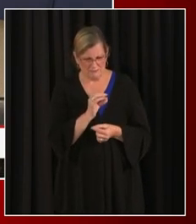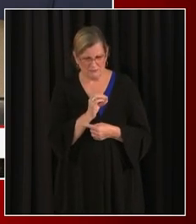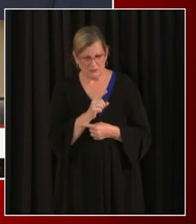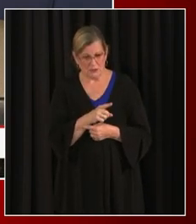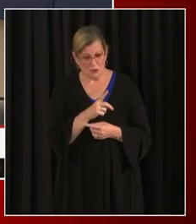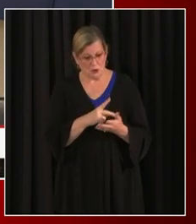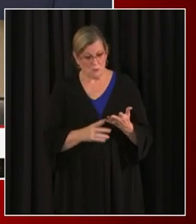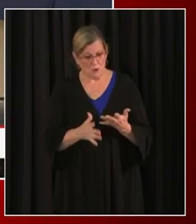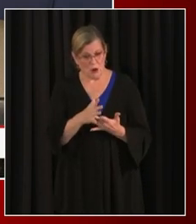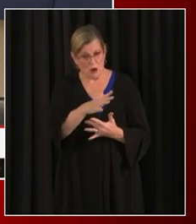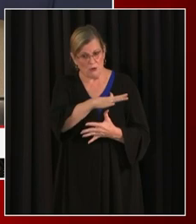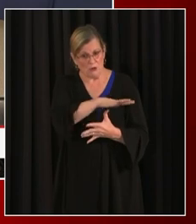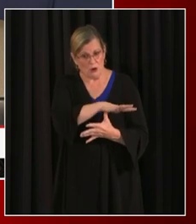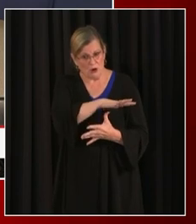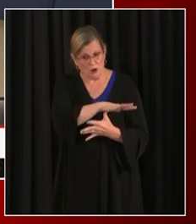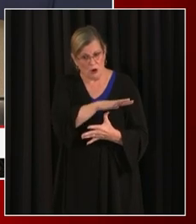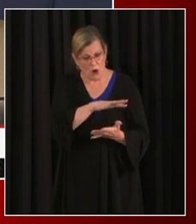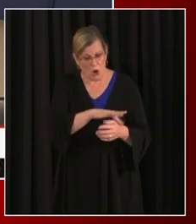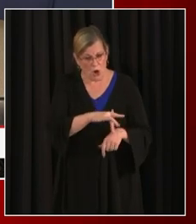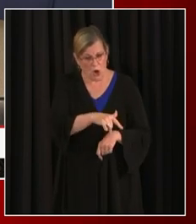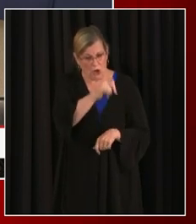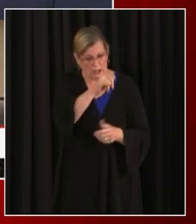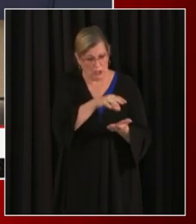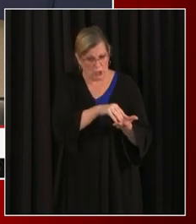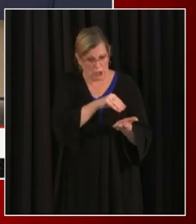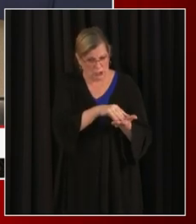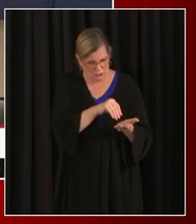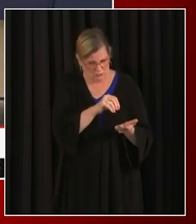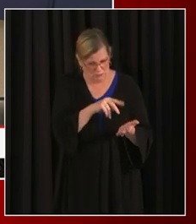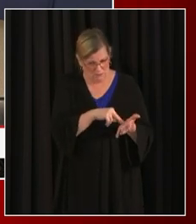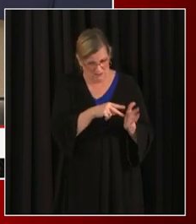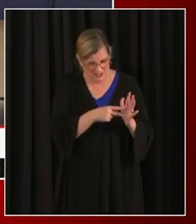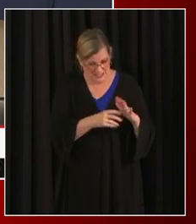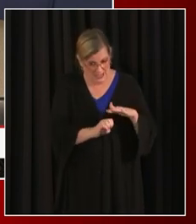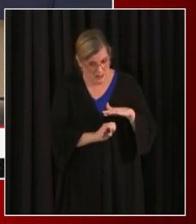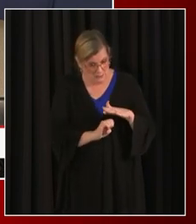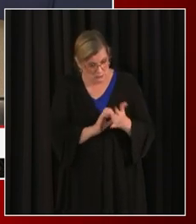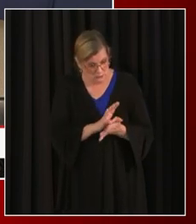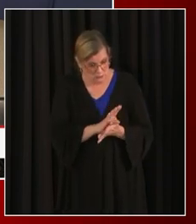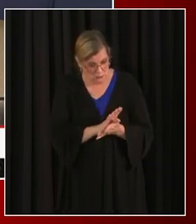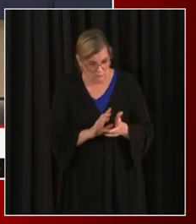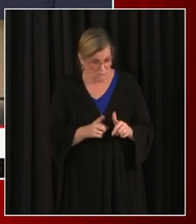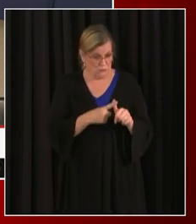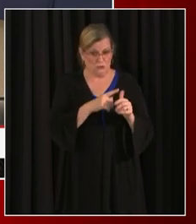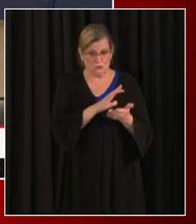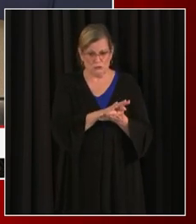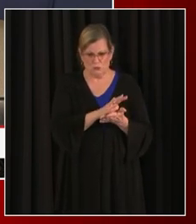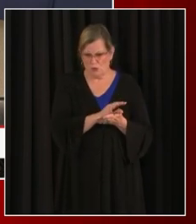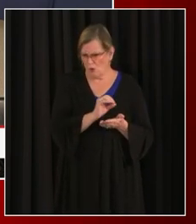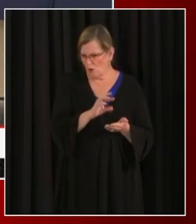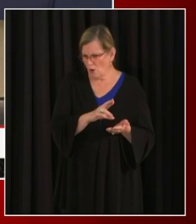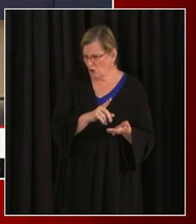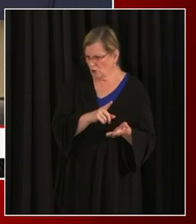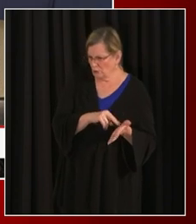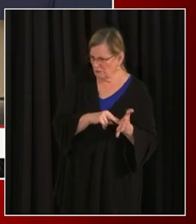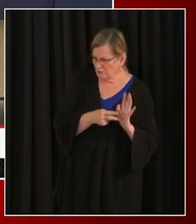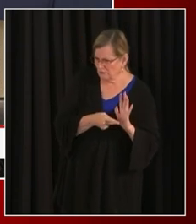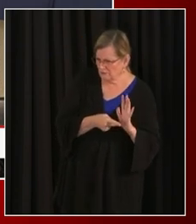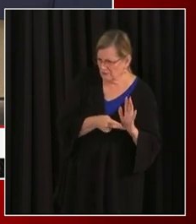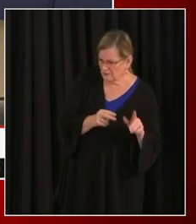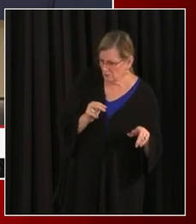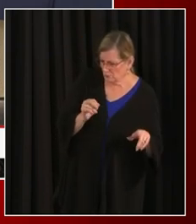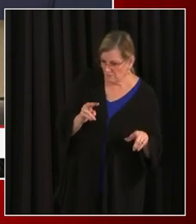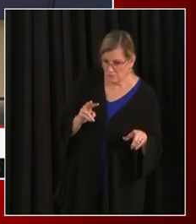prioritizing early learners going back first. I think you said elementary schools were the first schools. So does that mean come November 9th,